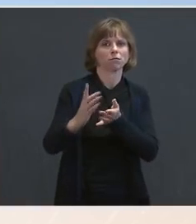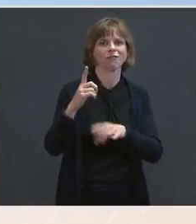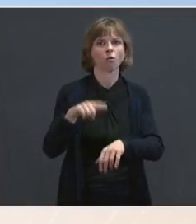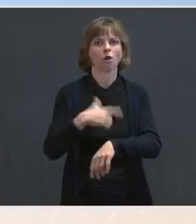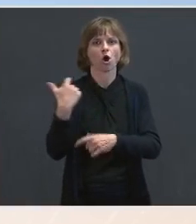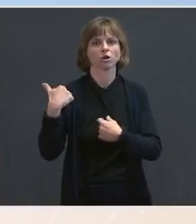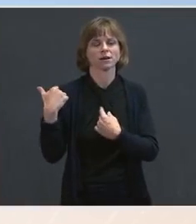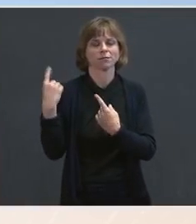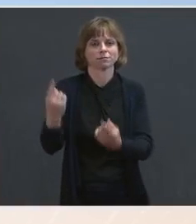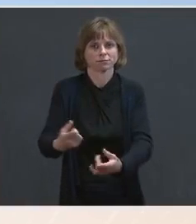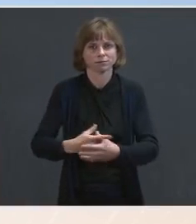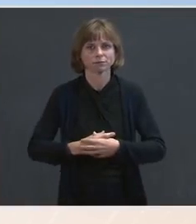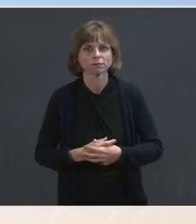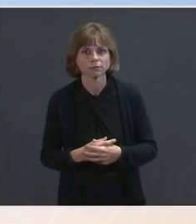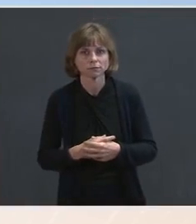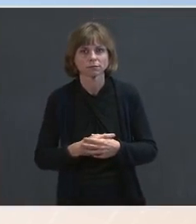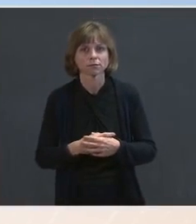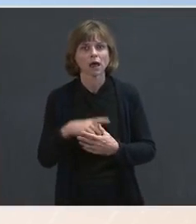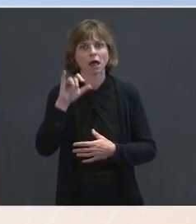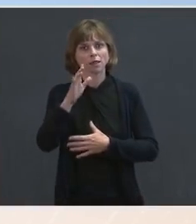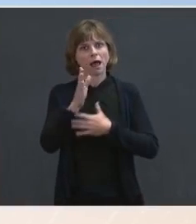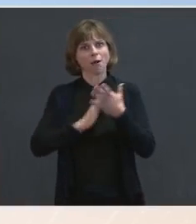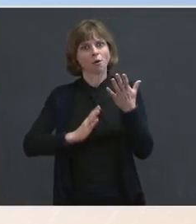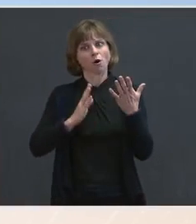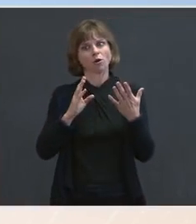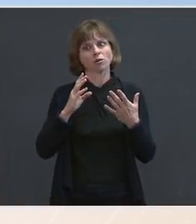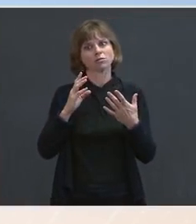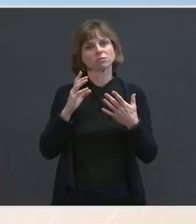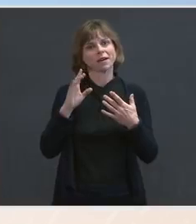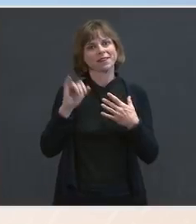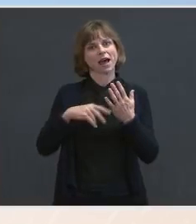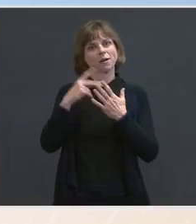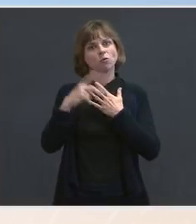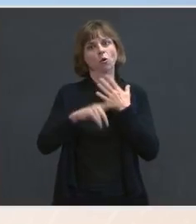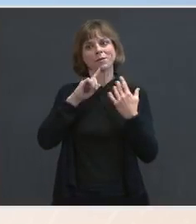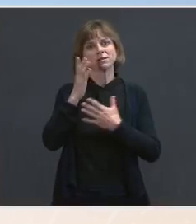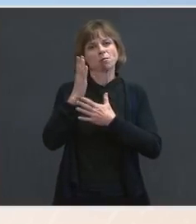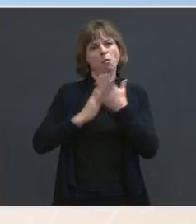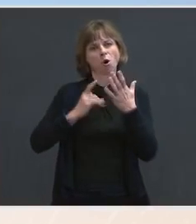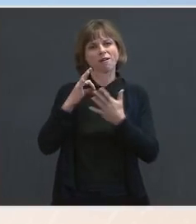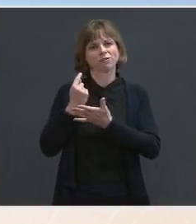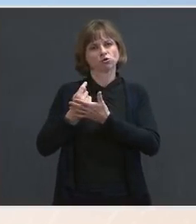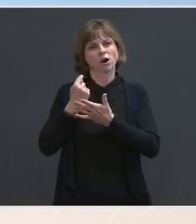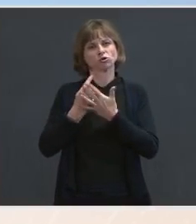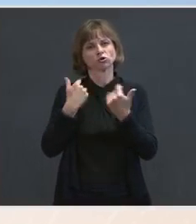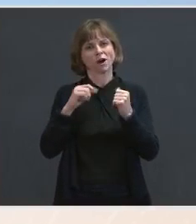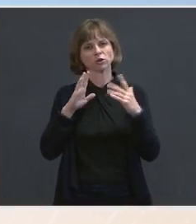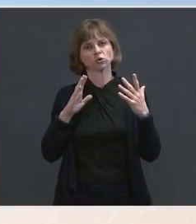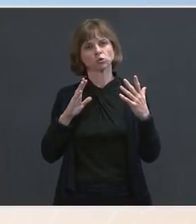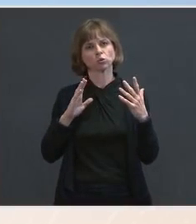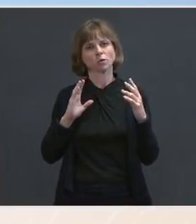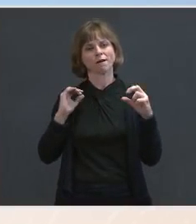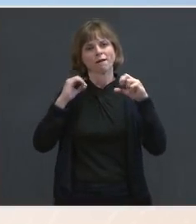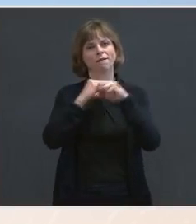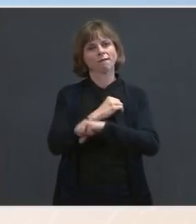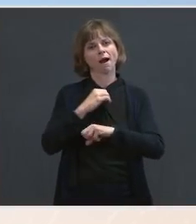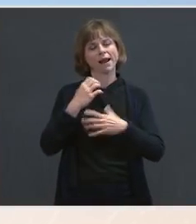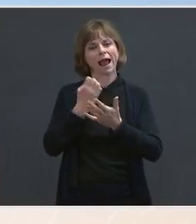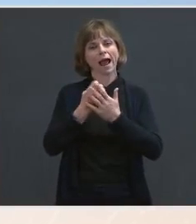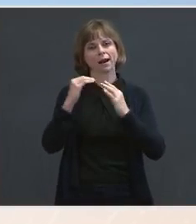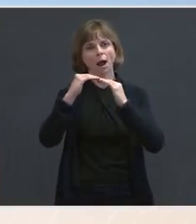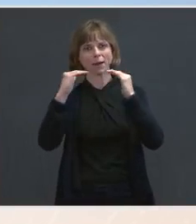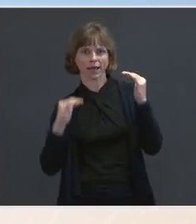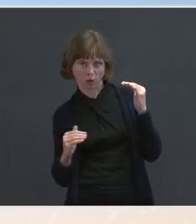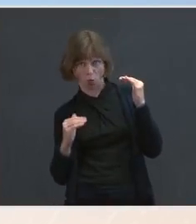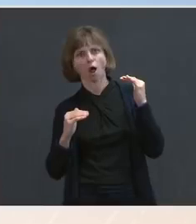This program is one component of Treasury's efforts to combat economic inequality. This one announced today is one of